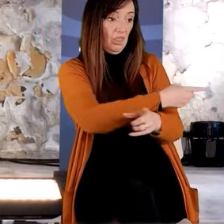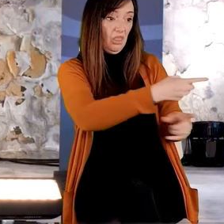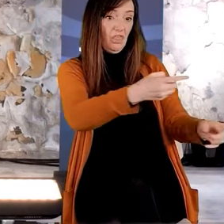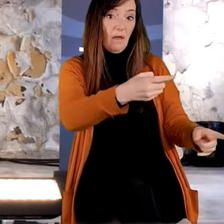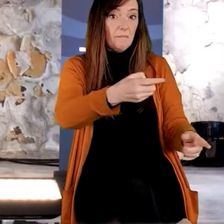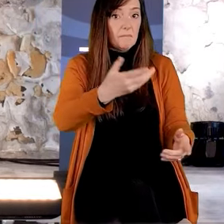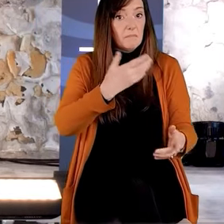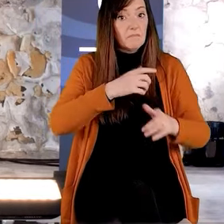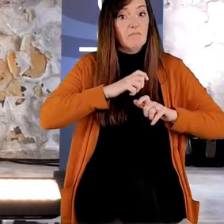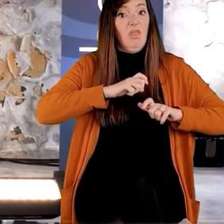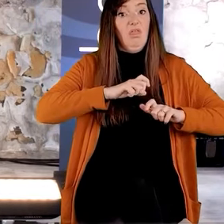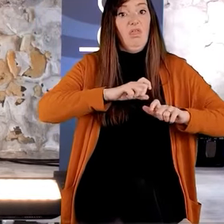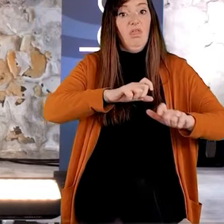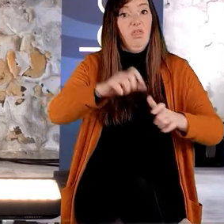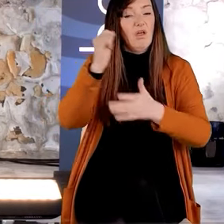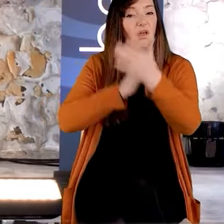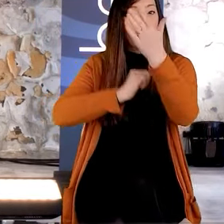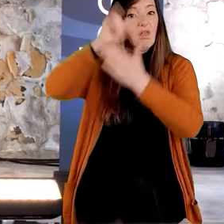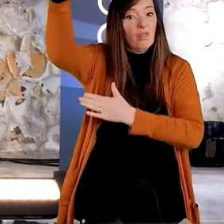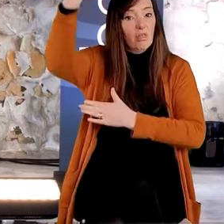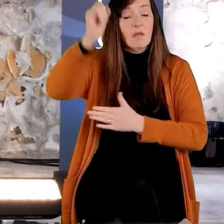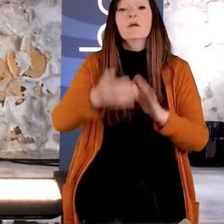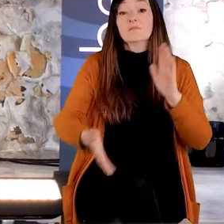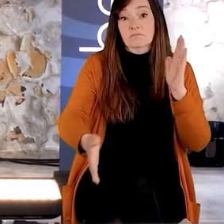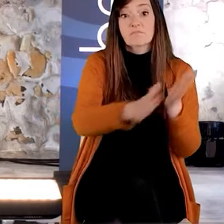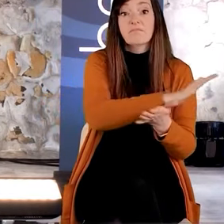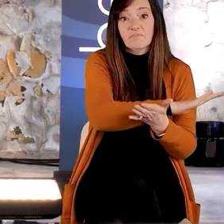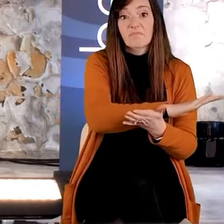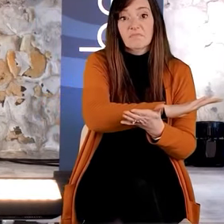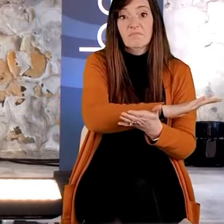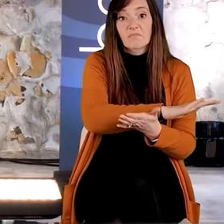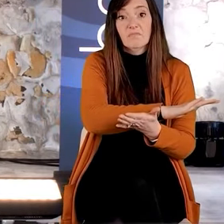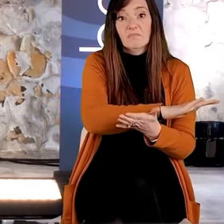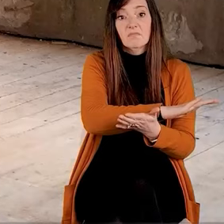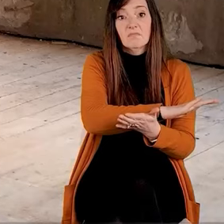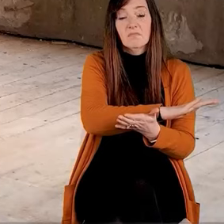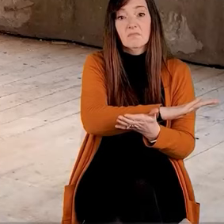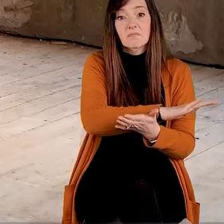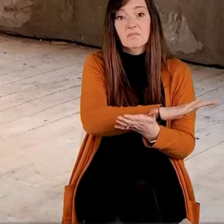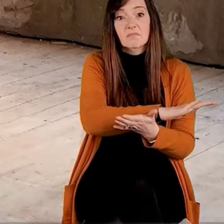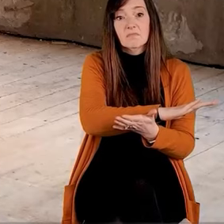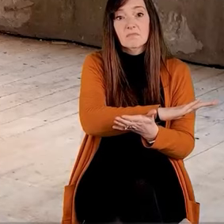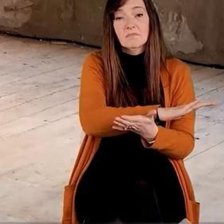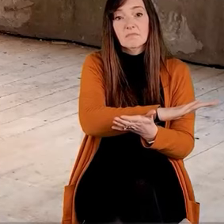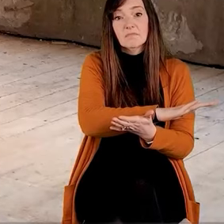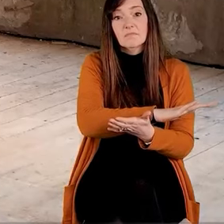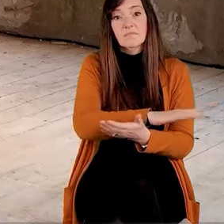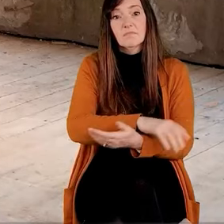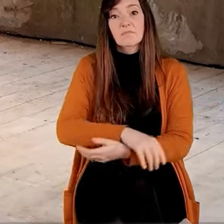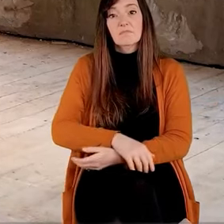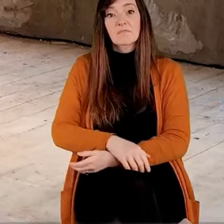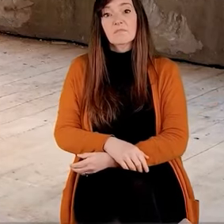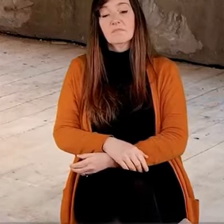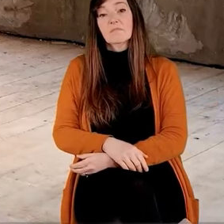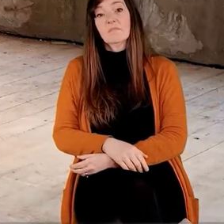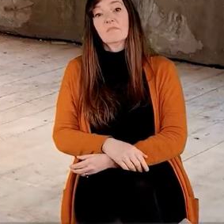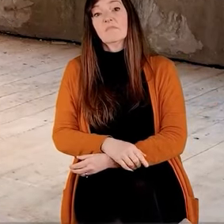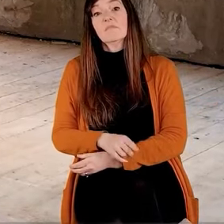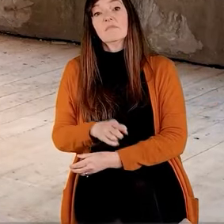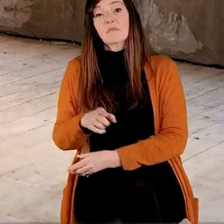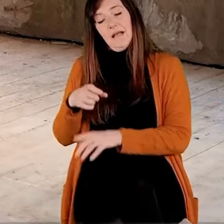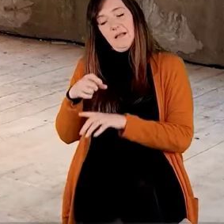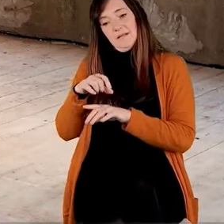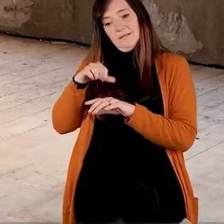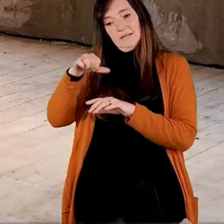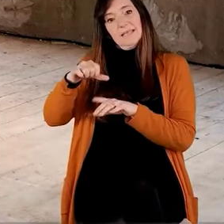fall. They'll fall by their own counsels, because evil devours its own, has a way of eating up its own.